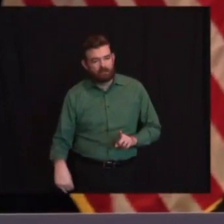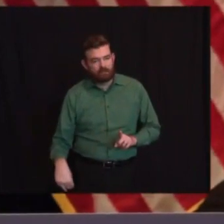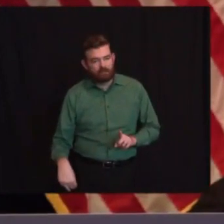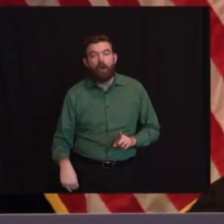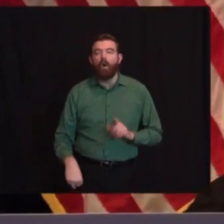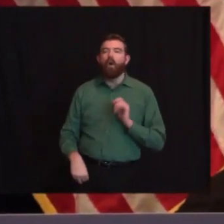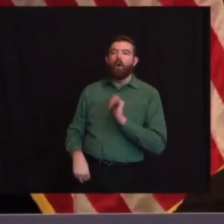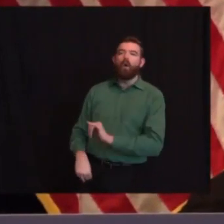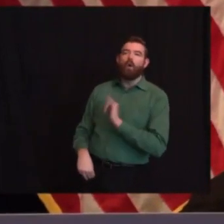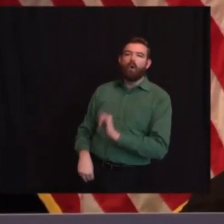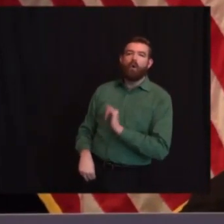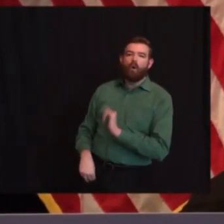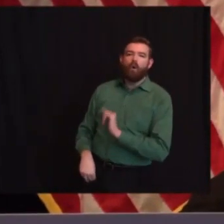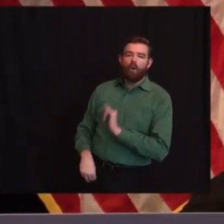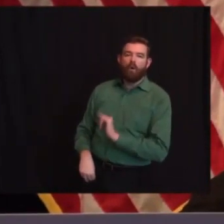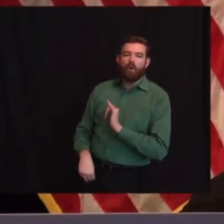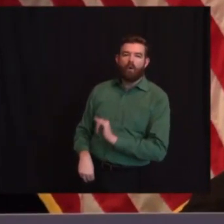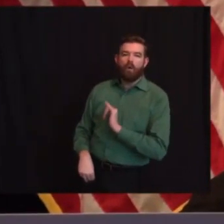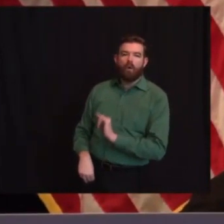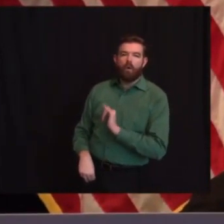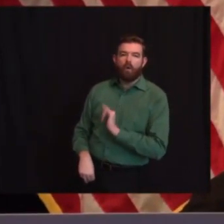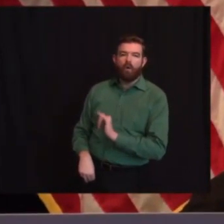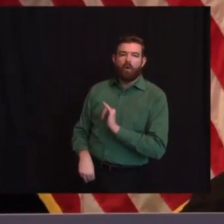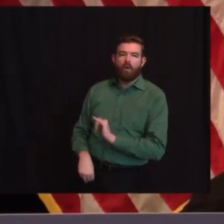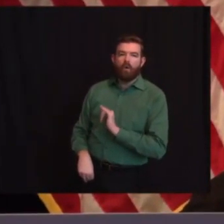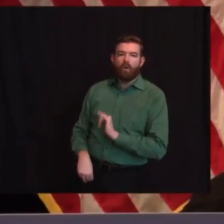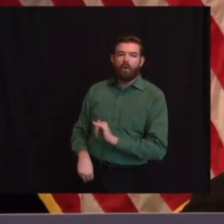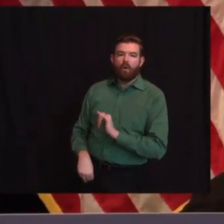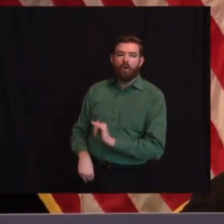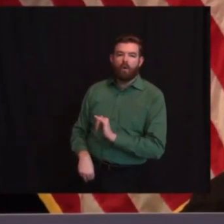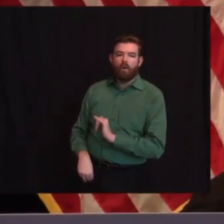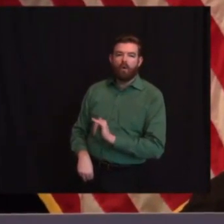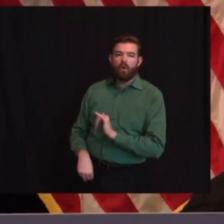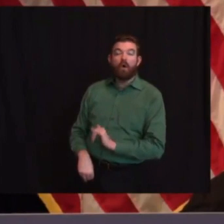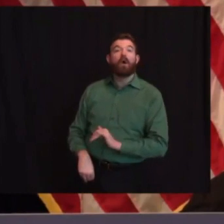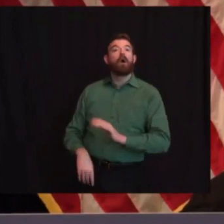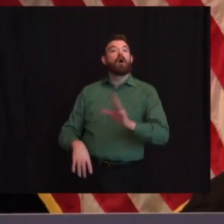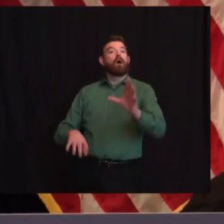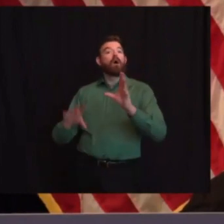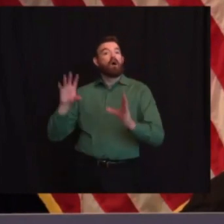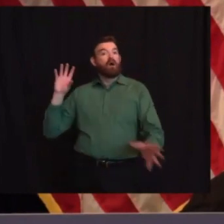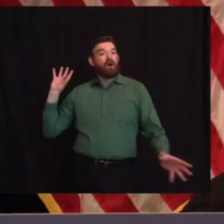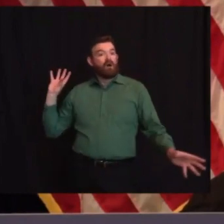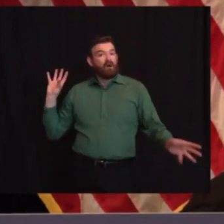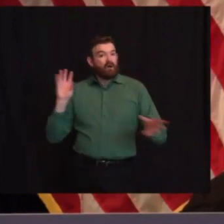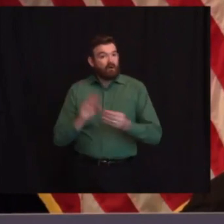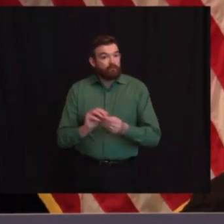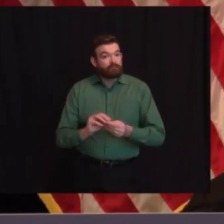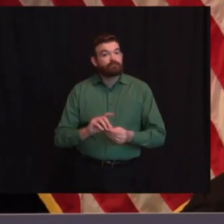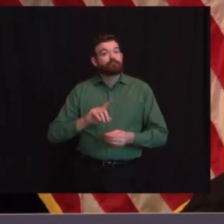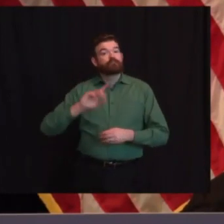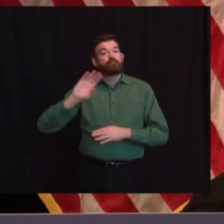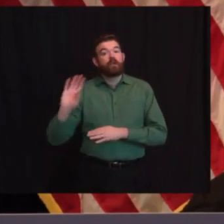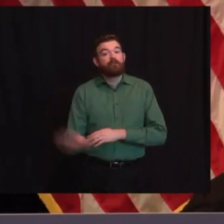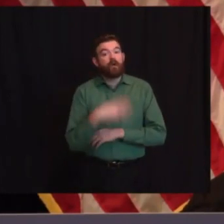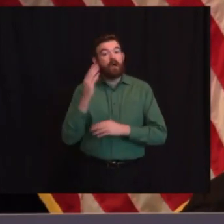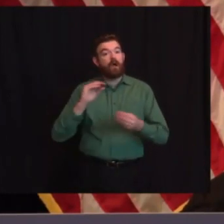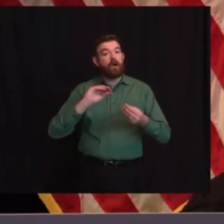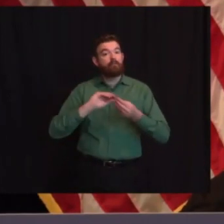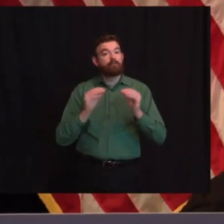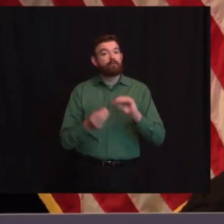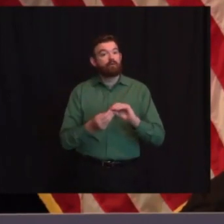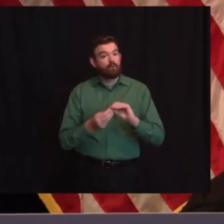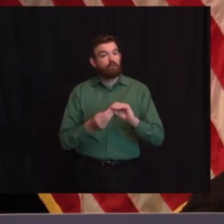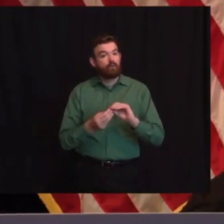Ed reminds us, that's the cumulative number. The spot number overnight is going to be meaningfully, God